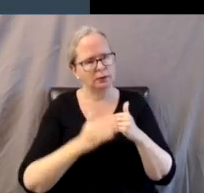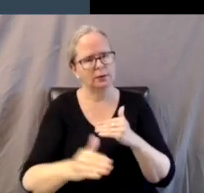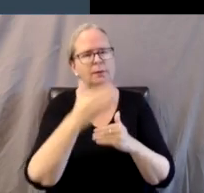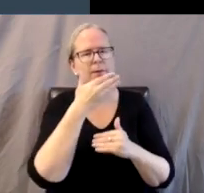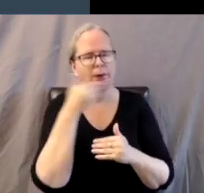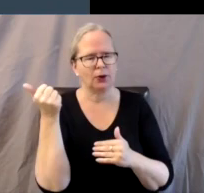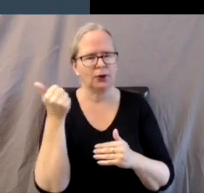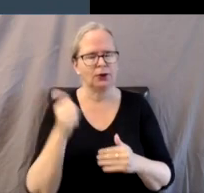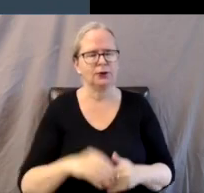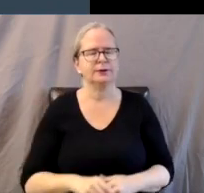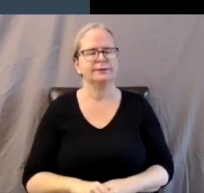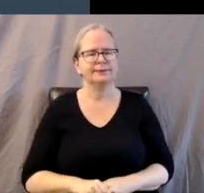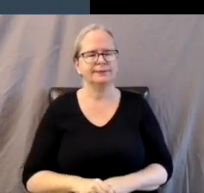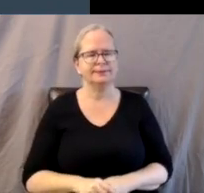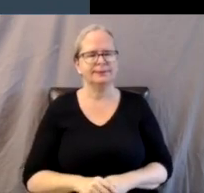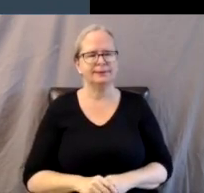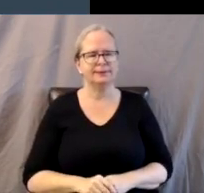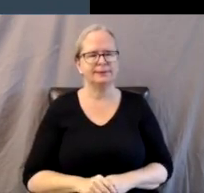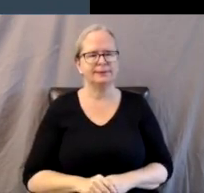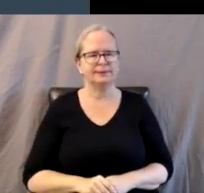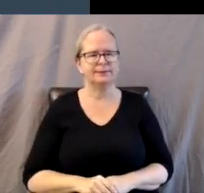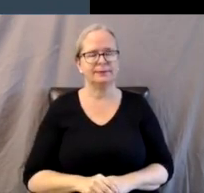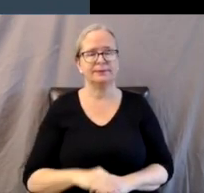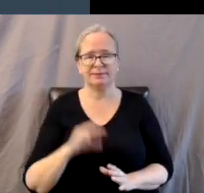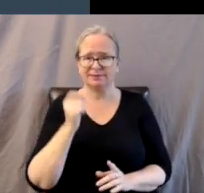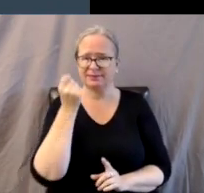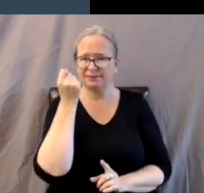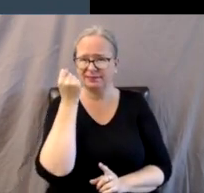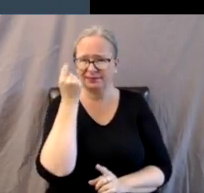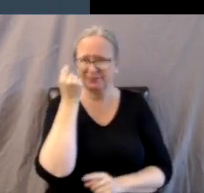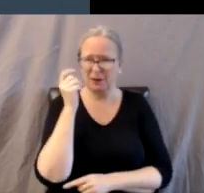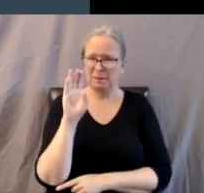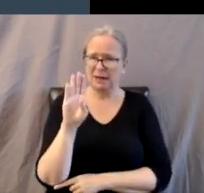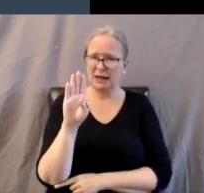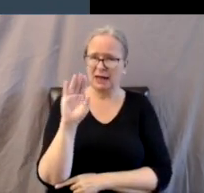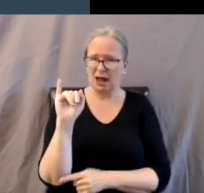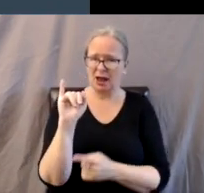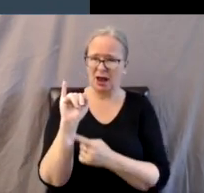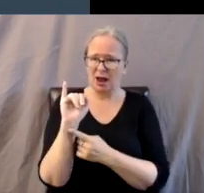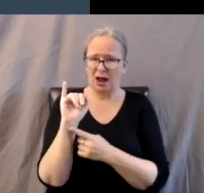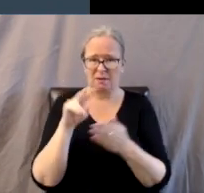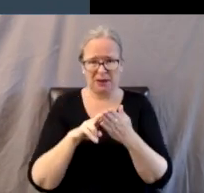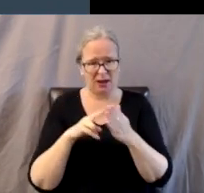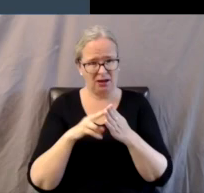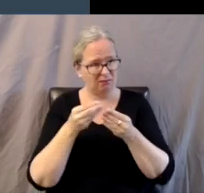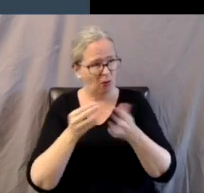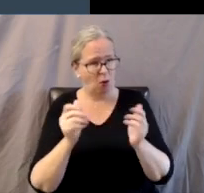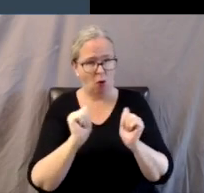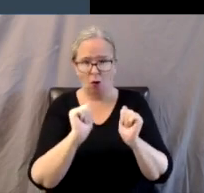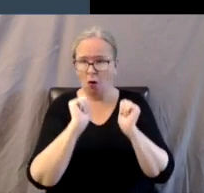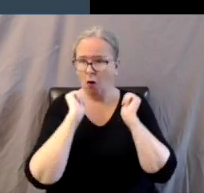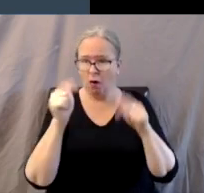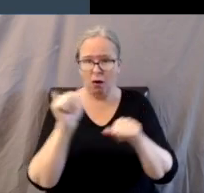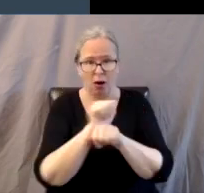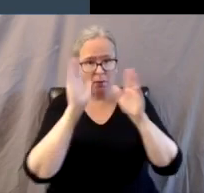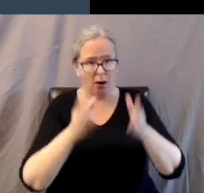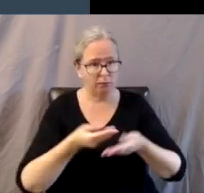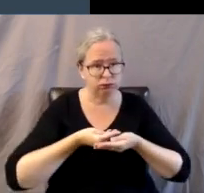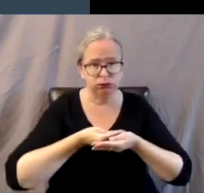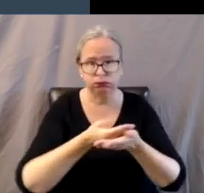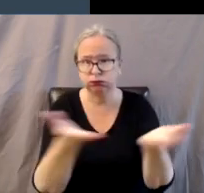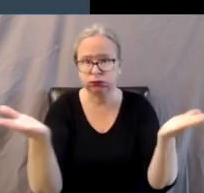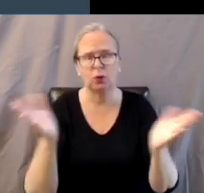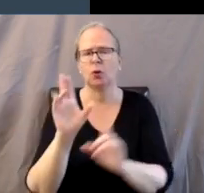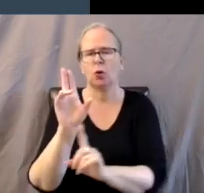income does not solve all health-related issues. What it does do is provide the necessary breathing room